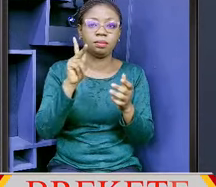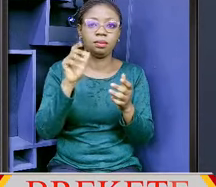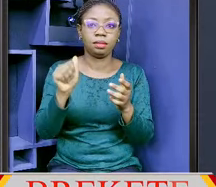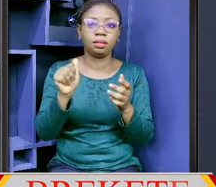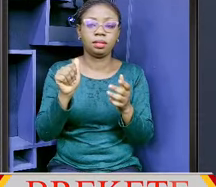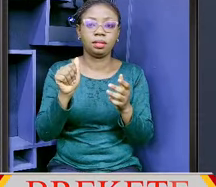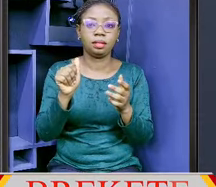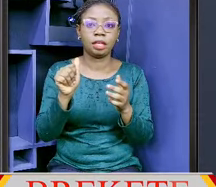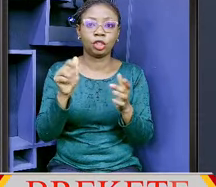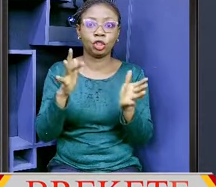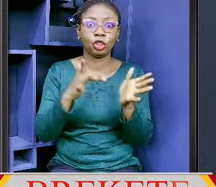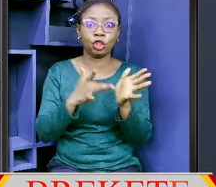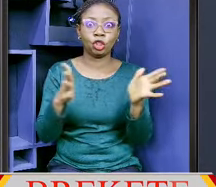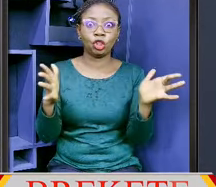Jesus, Ebuka.